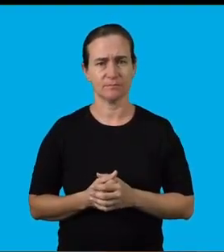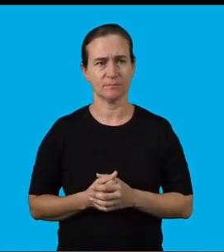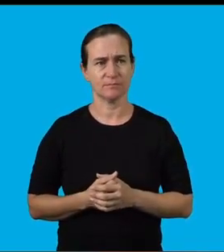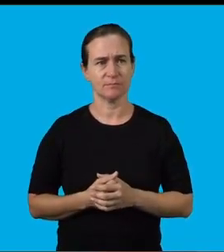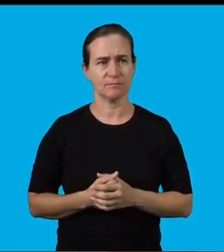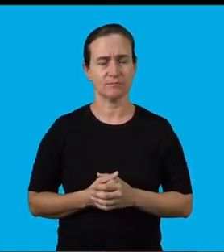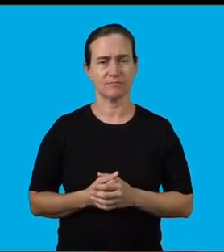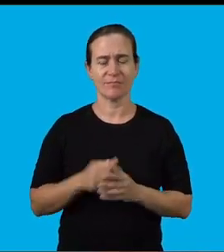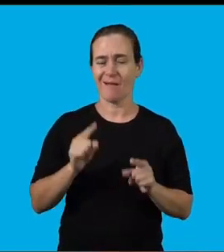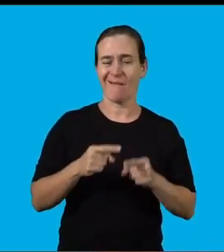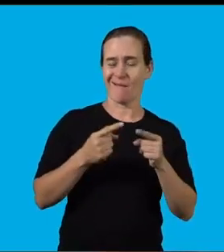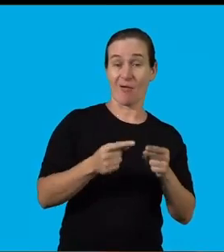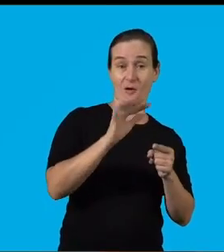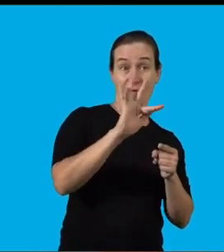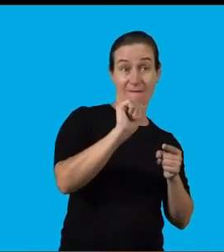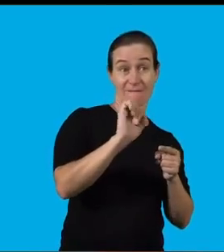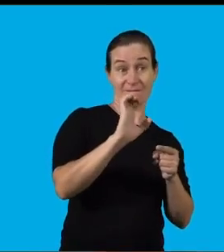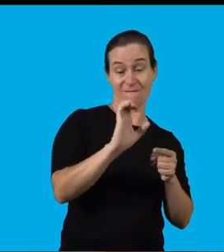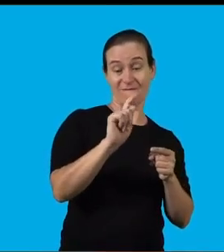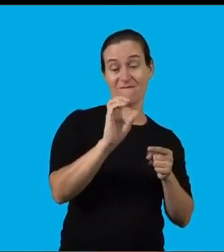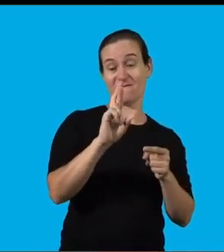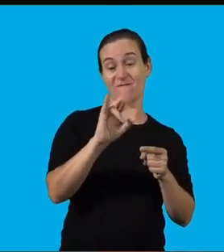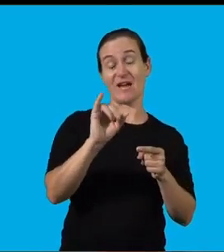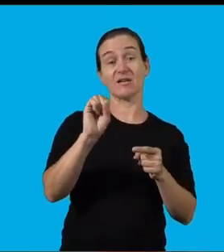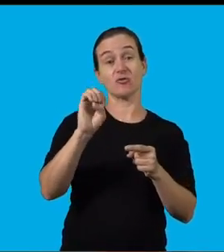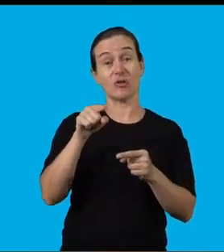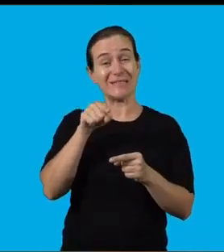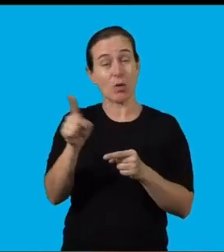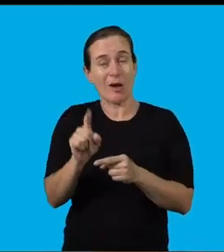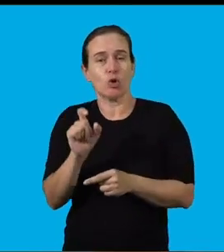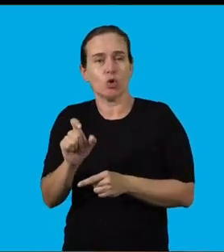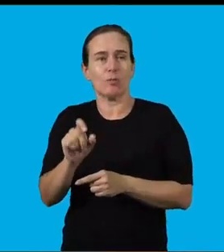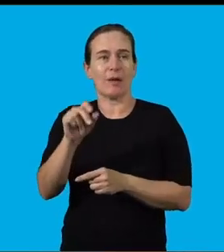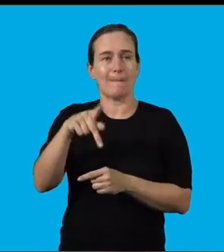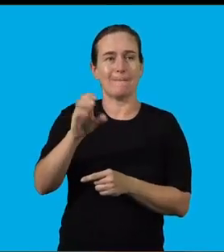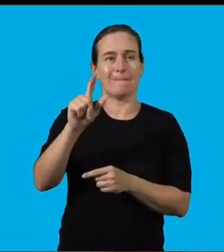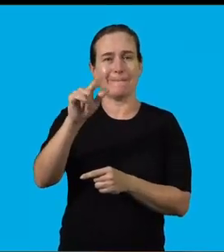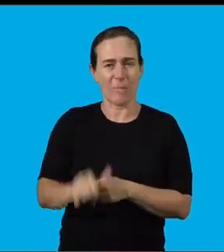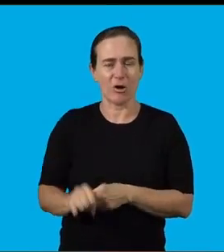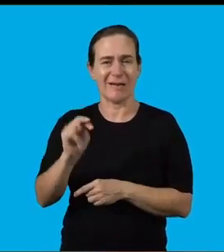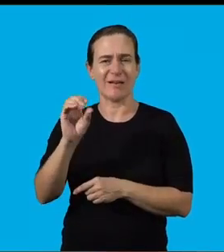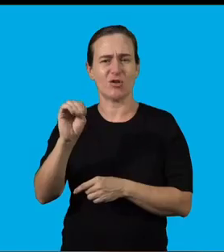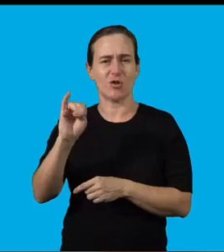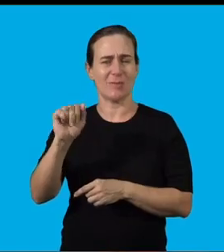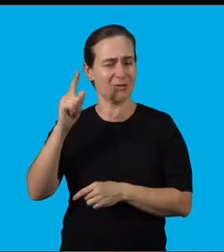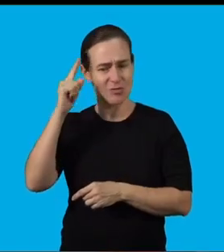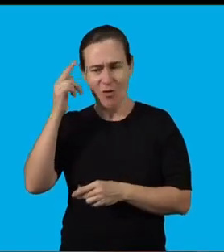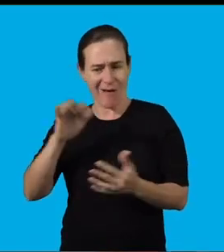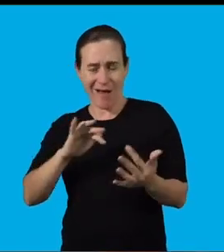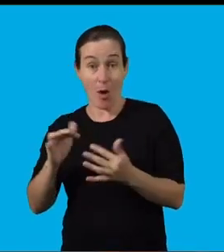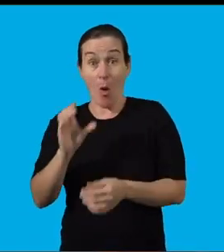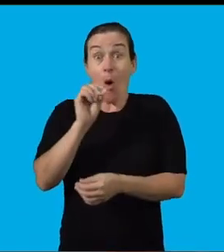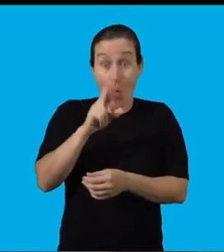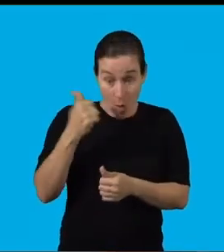cubic function questions is not being able to factorize the cubic polynomial, or if it's already in factorized form,